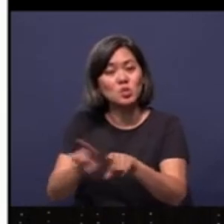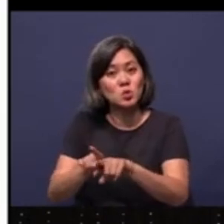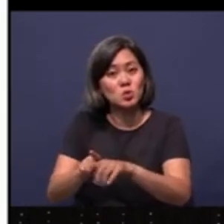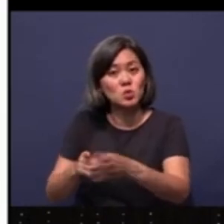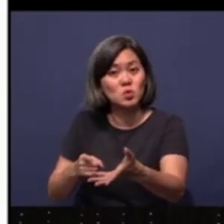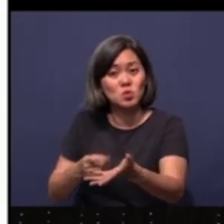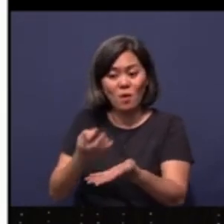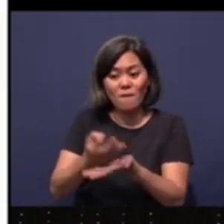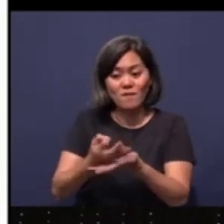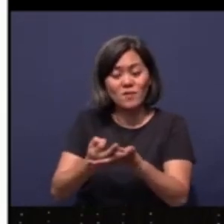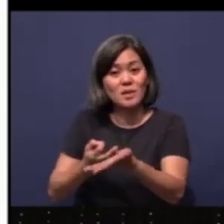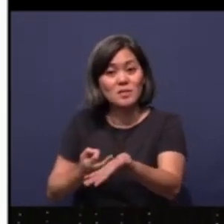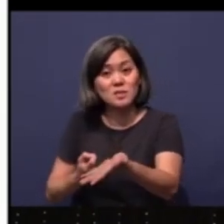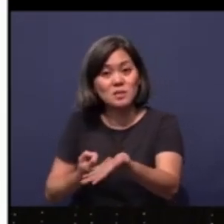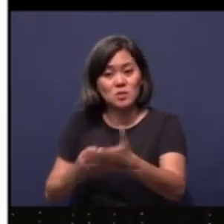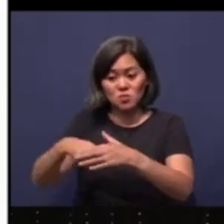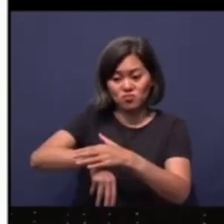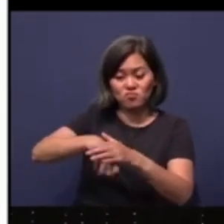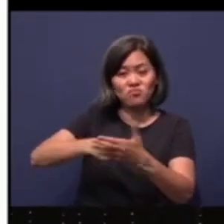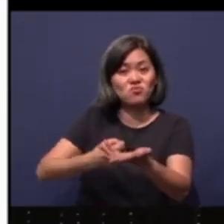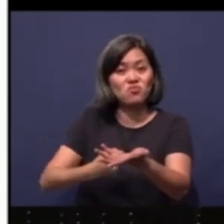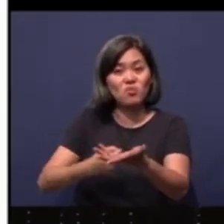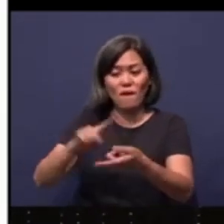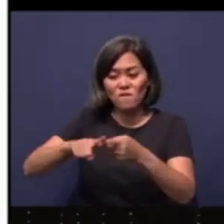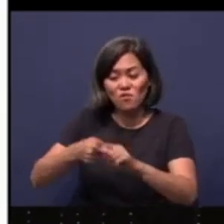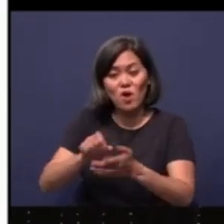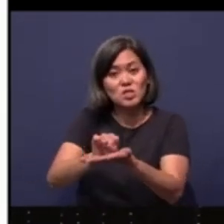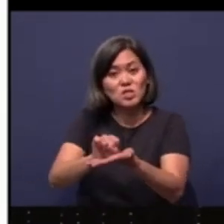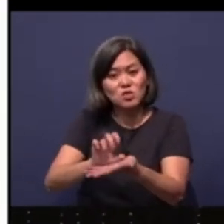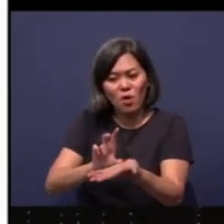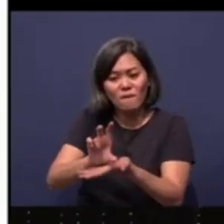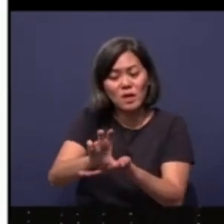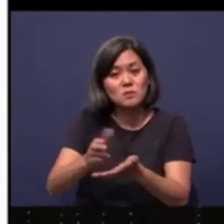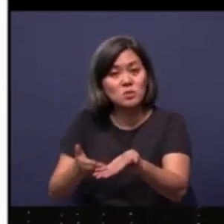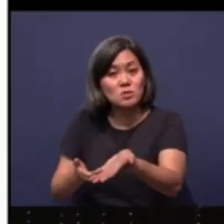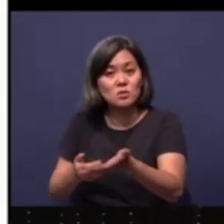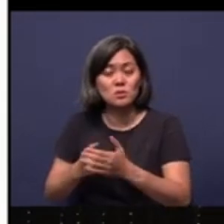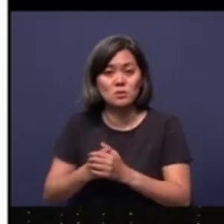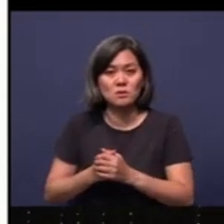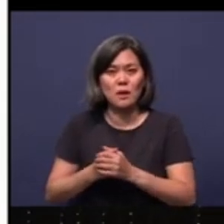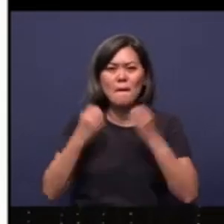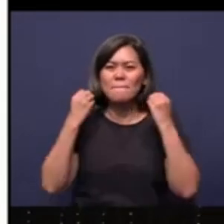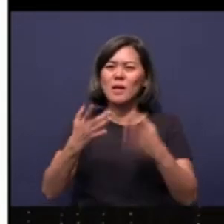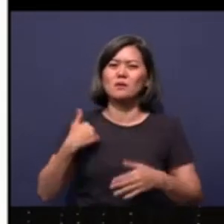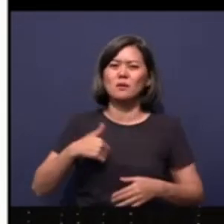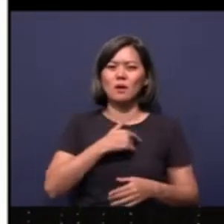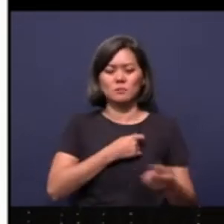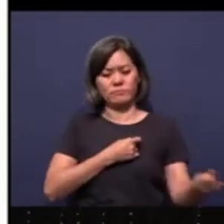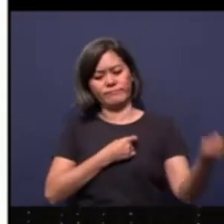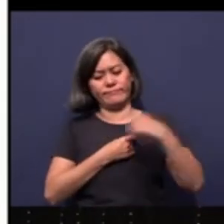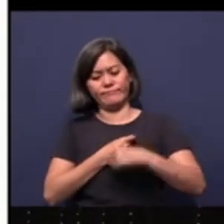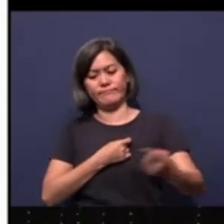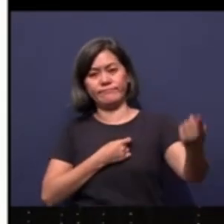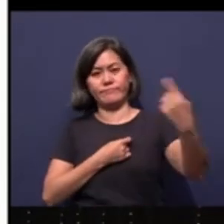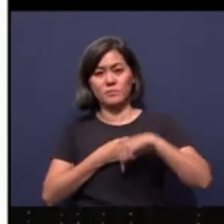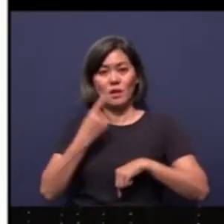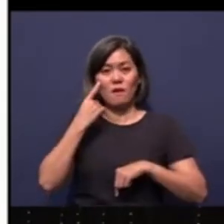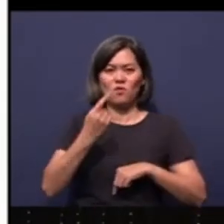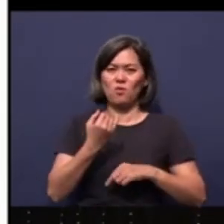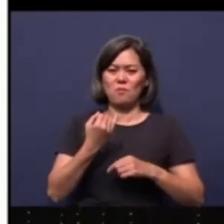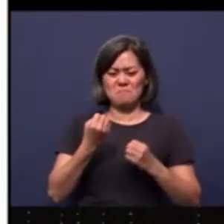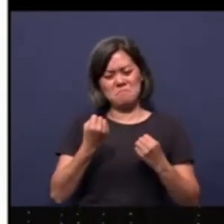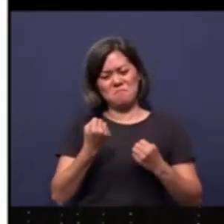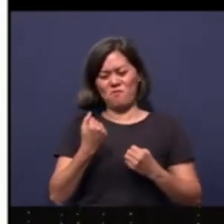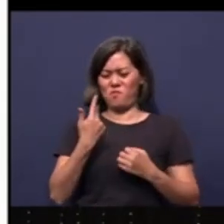your finances, your routine, your friendships, your investment. So many of us are coming through here for the last few